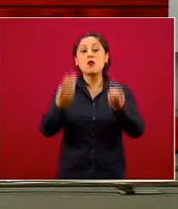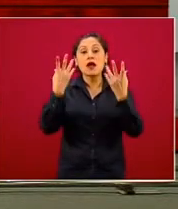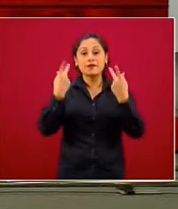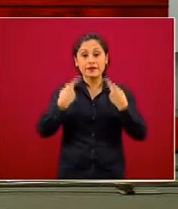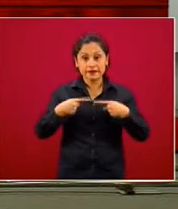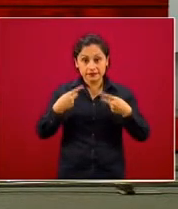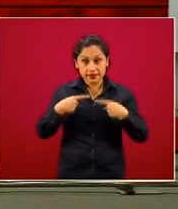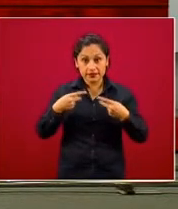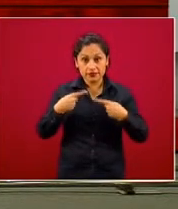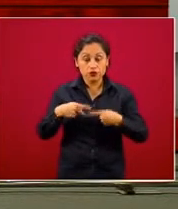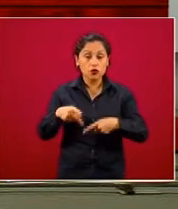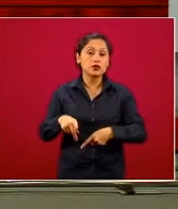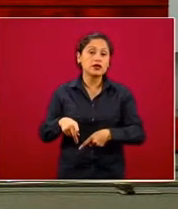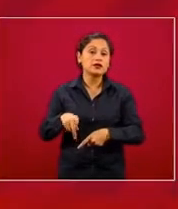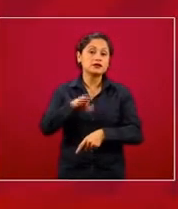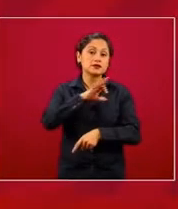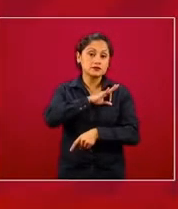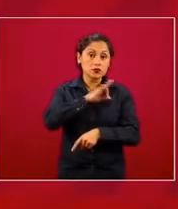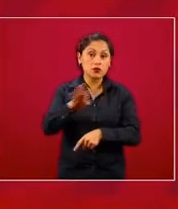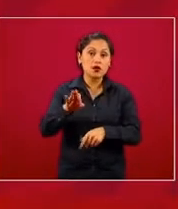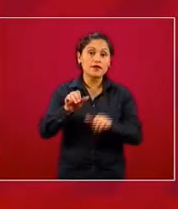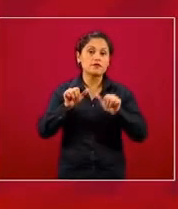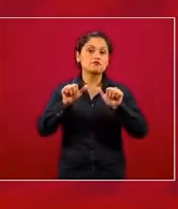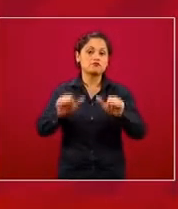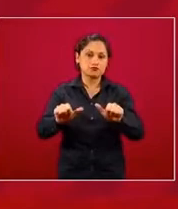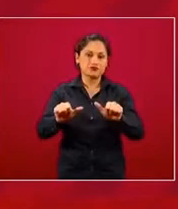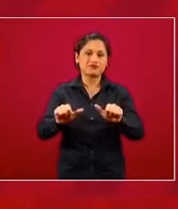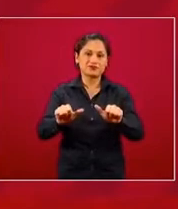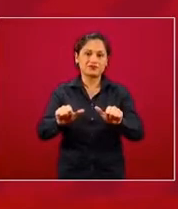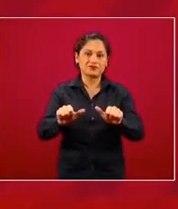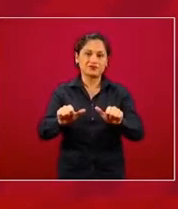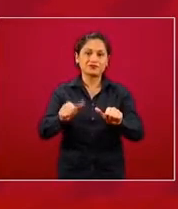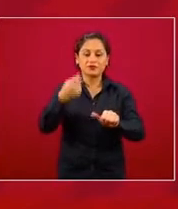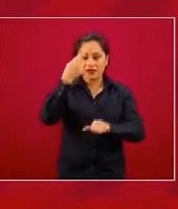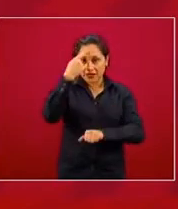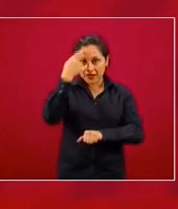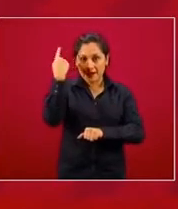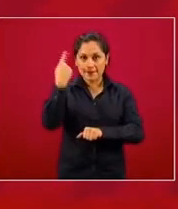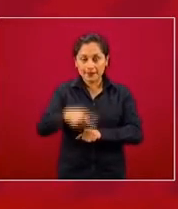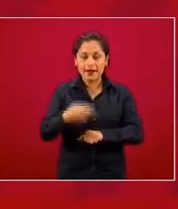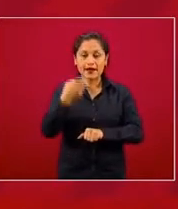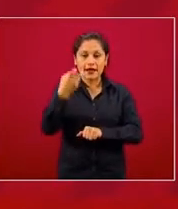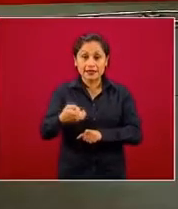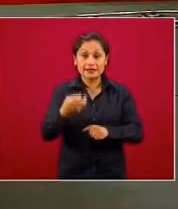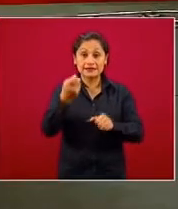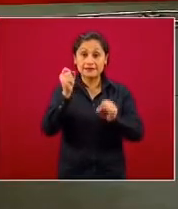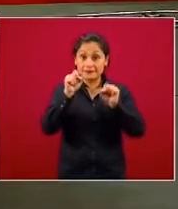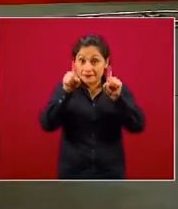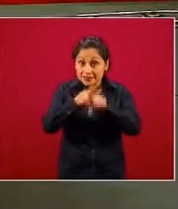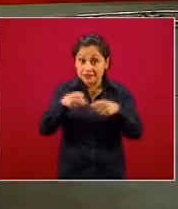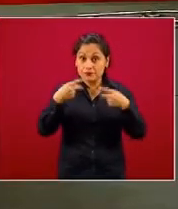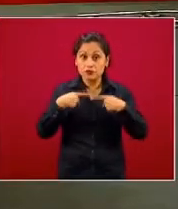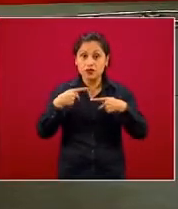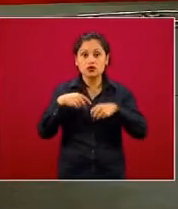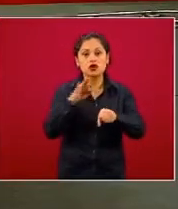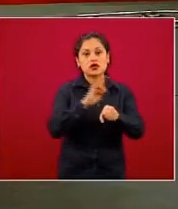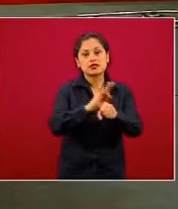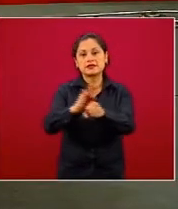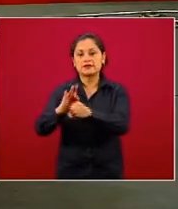of population that needs to become immune so that the immune flock phenomenon occurs. In a particular case